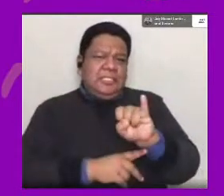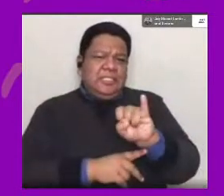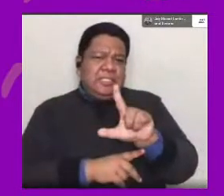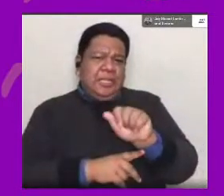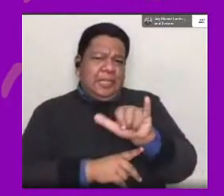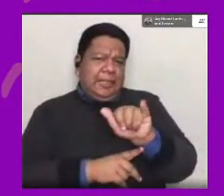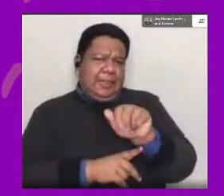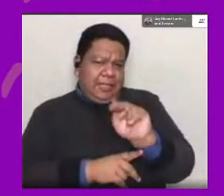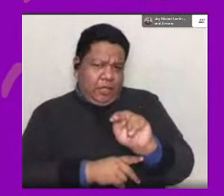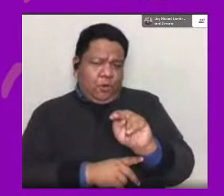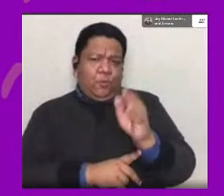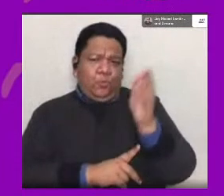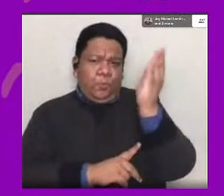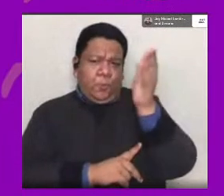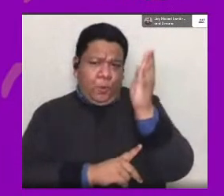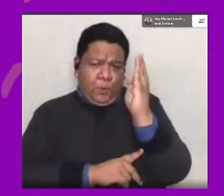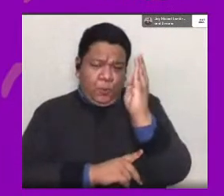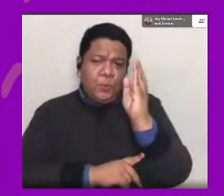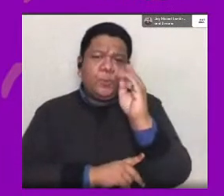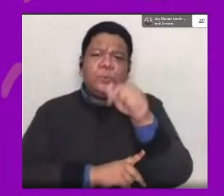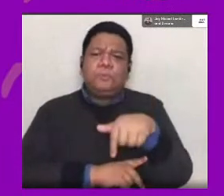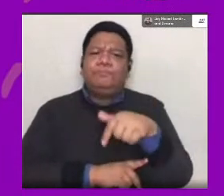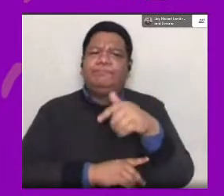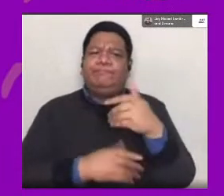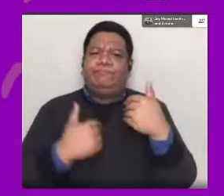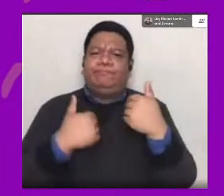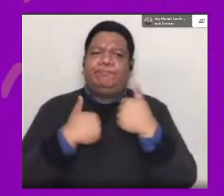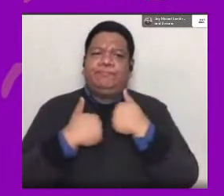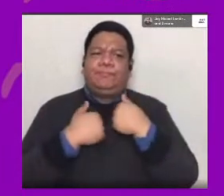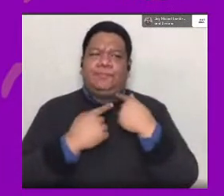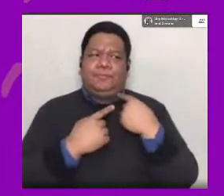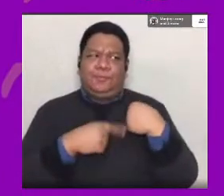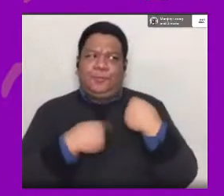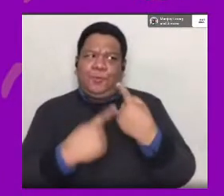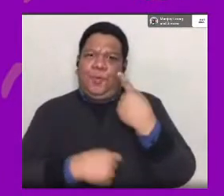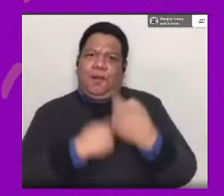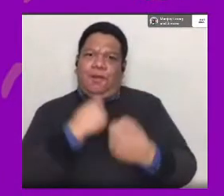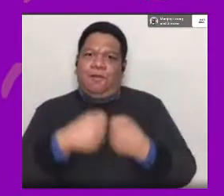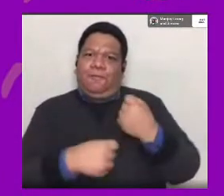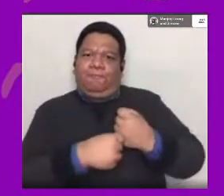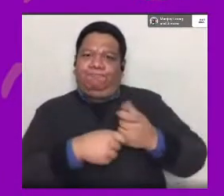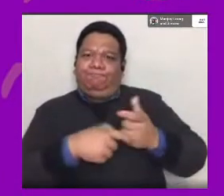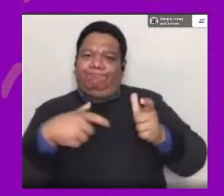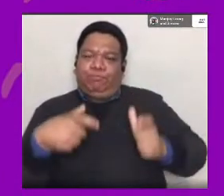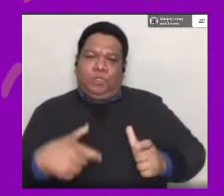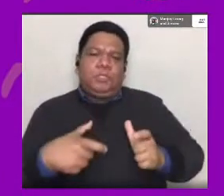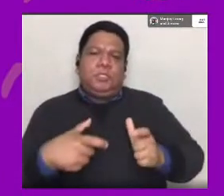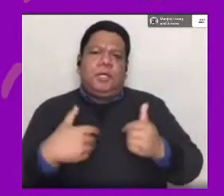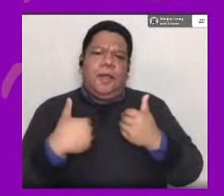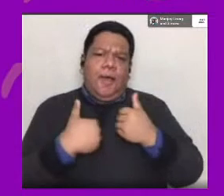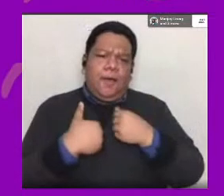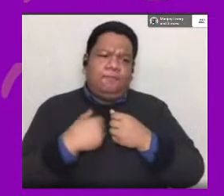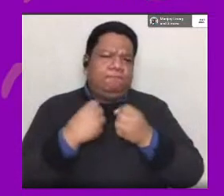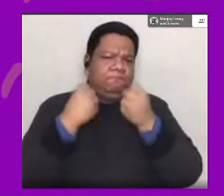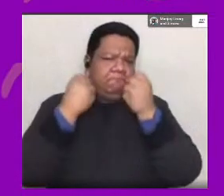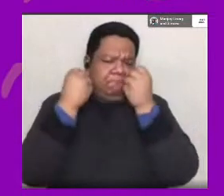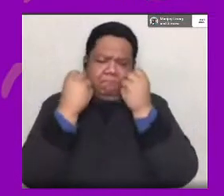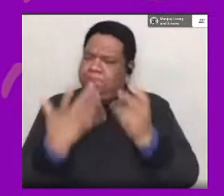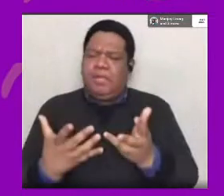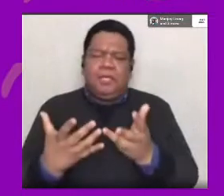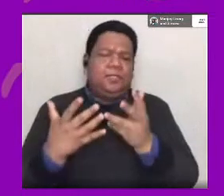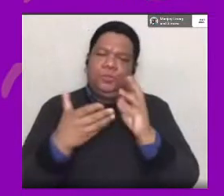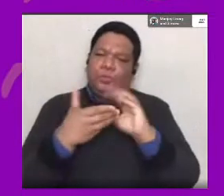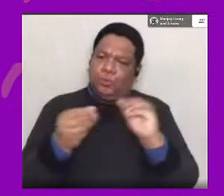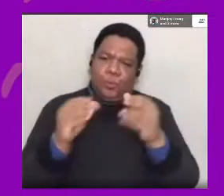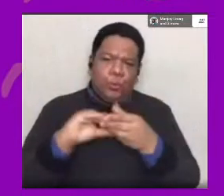released days after the 1-year anniversary of the lockdown, we heard nearly 1,000 stories of